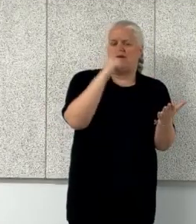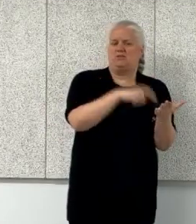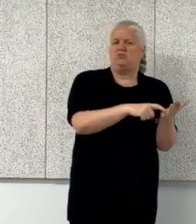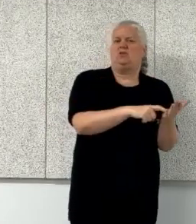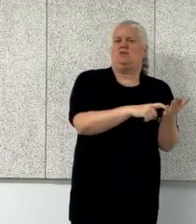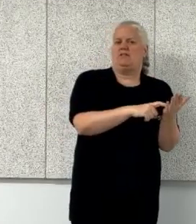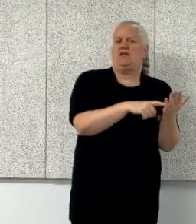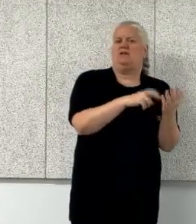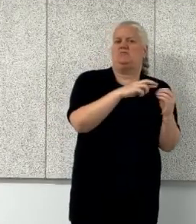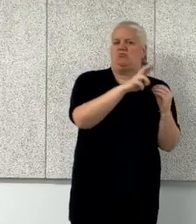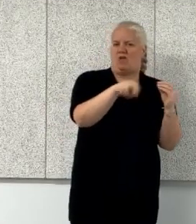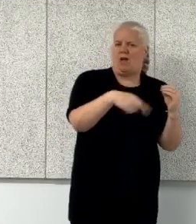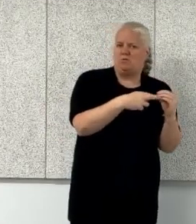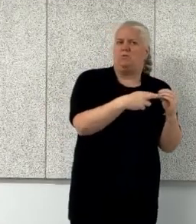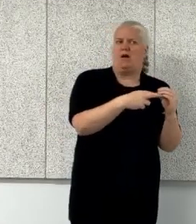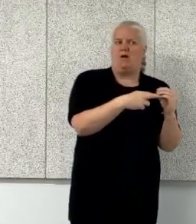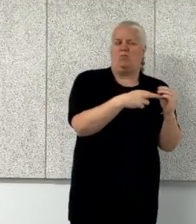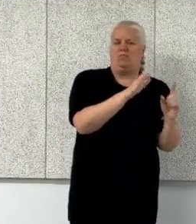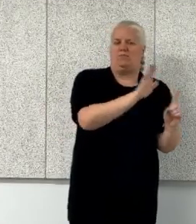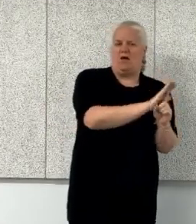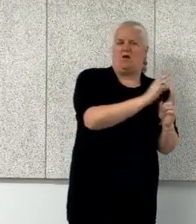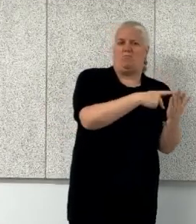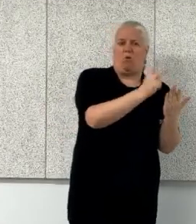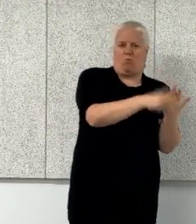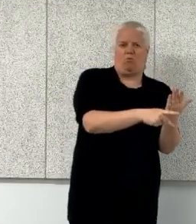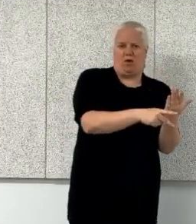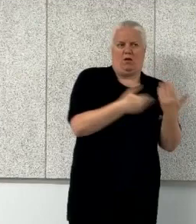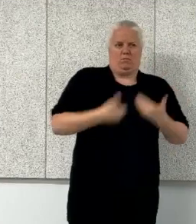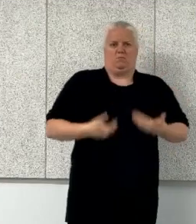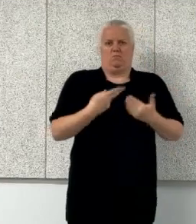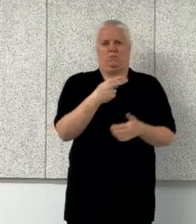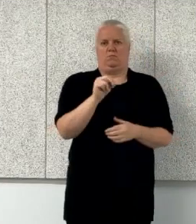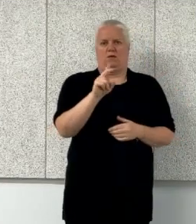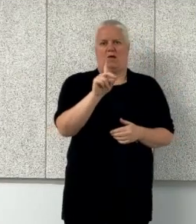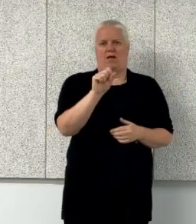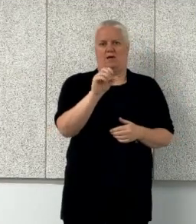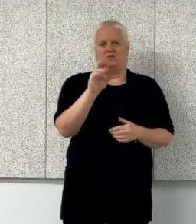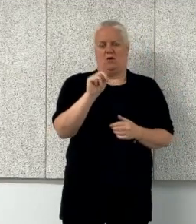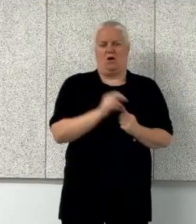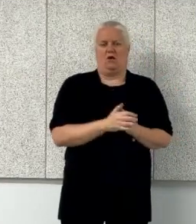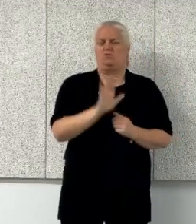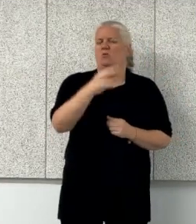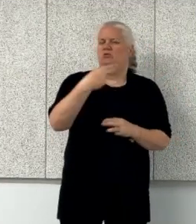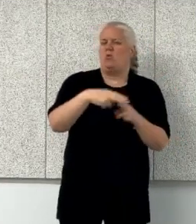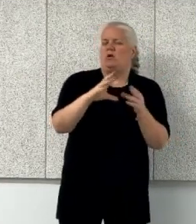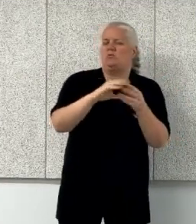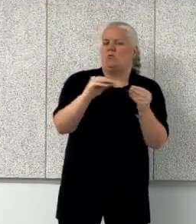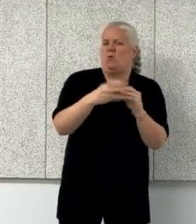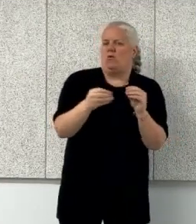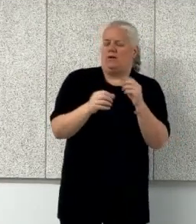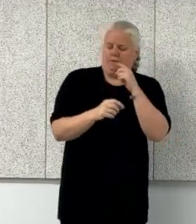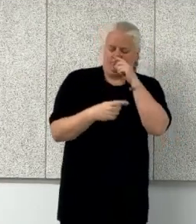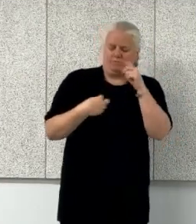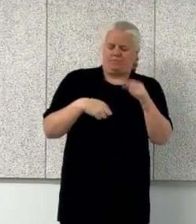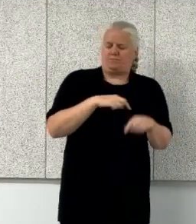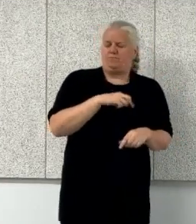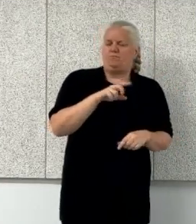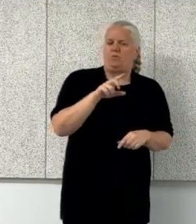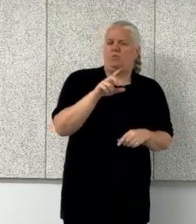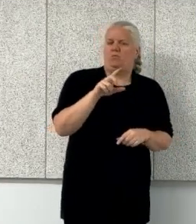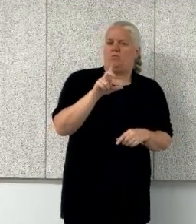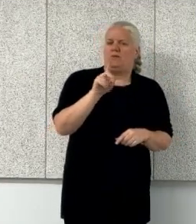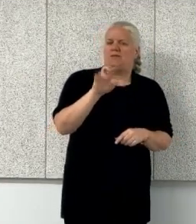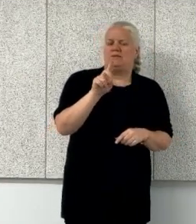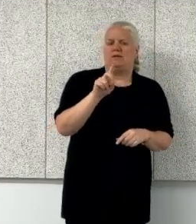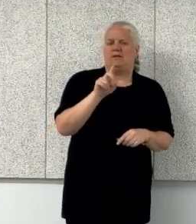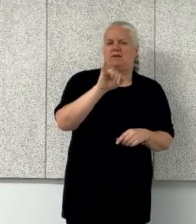that it's Roundabout, that these audience members, and I will just kind of, like a short story, when we did John Lithgow's